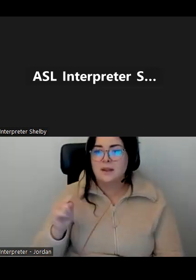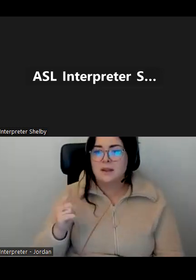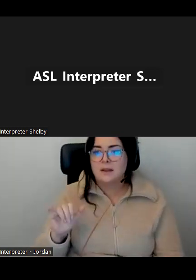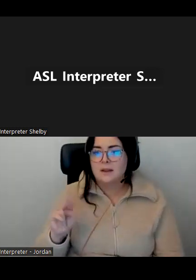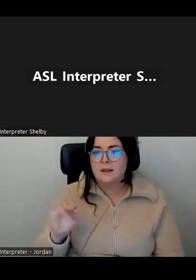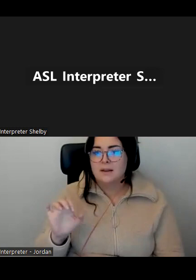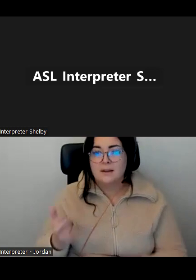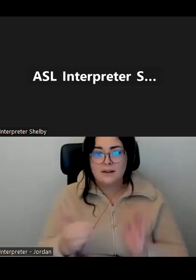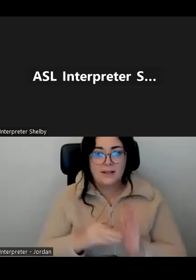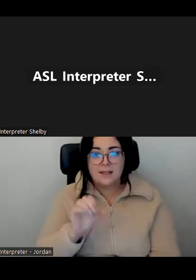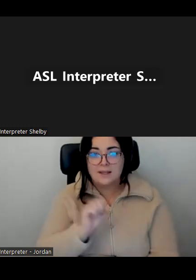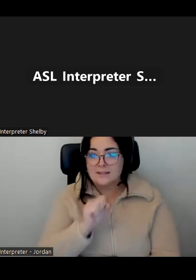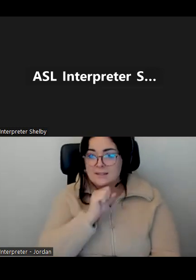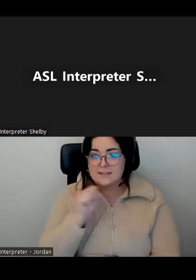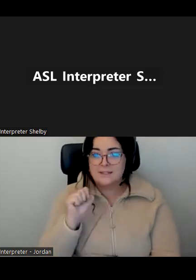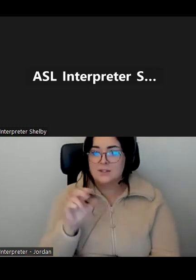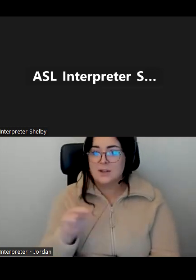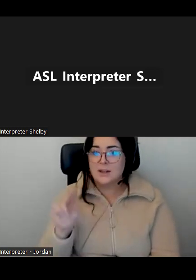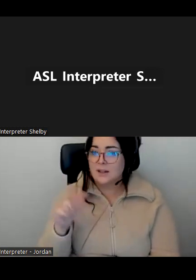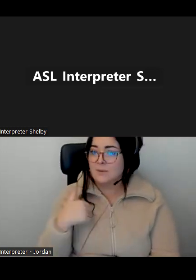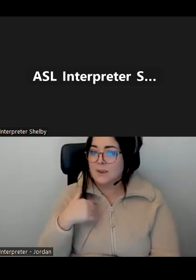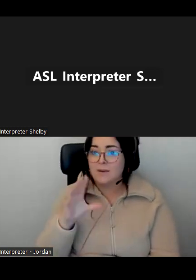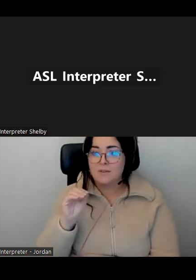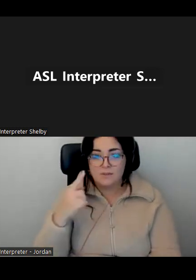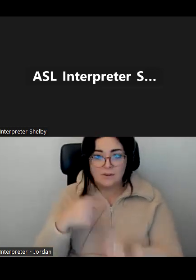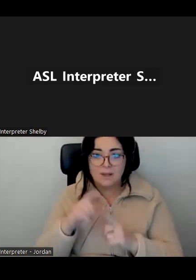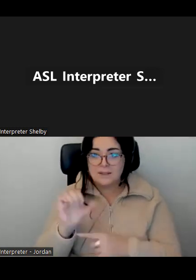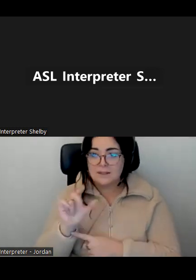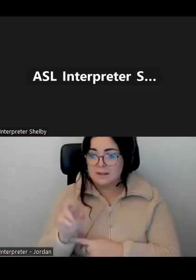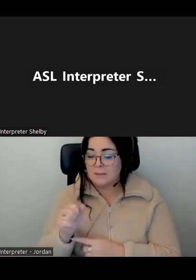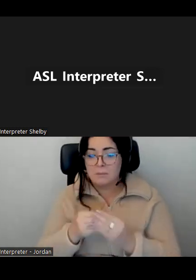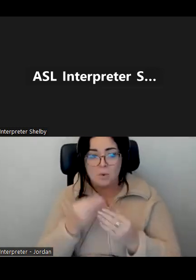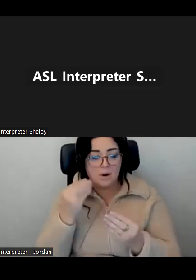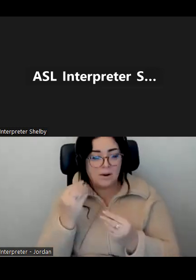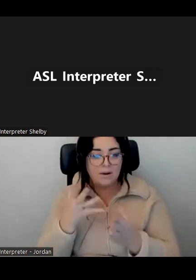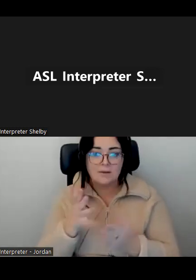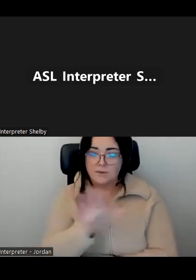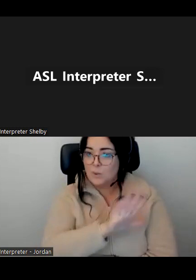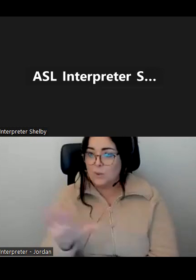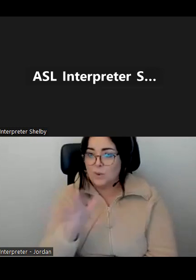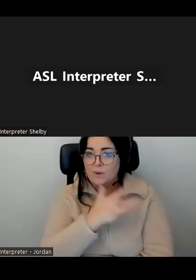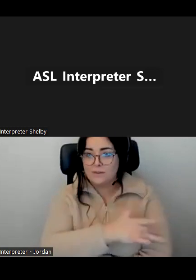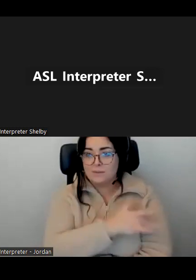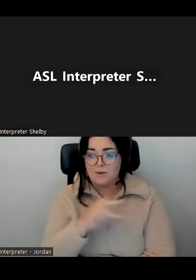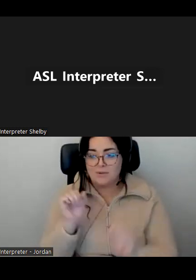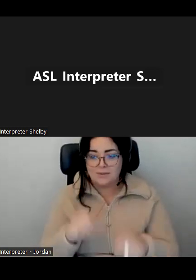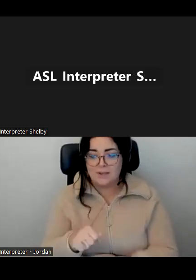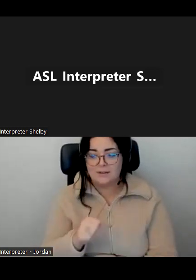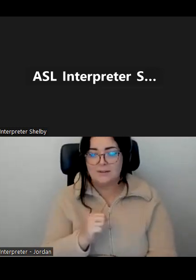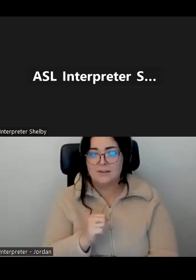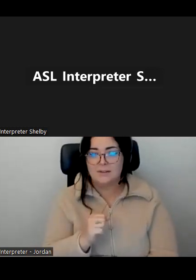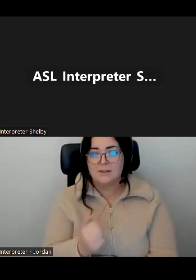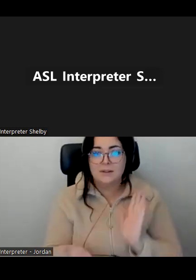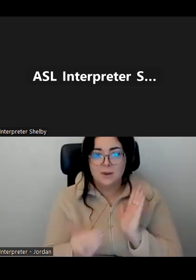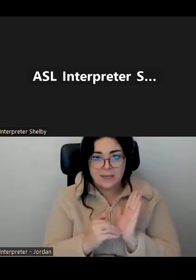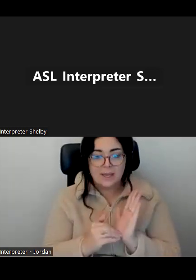again, Seniors NL, we have the 50+ clubs and different organizations to support activities right across the province. So just, again, give